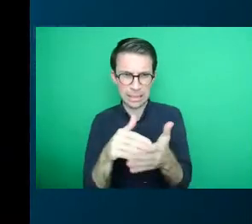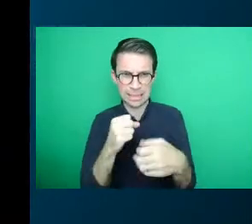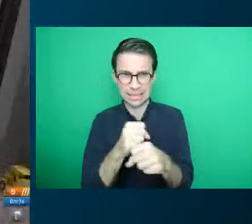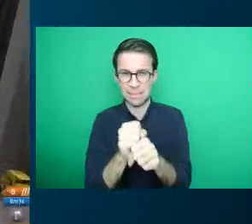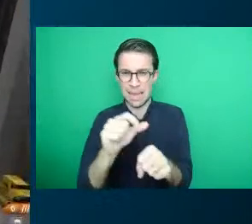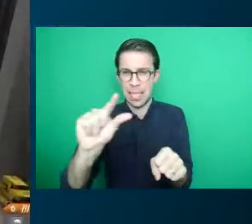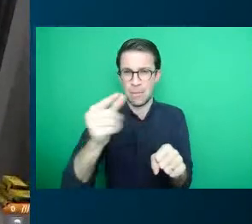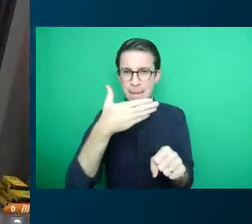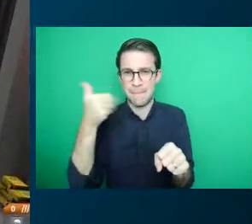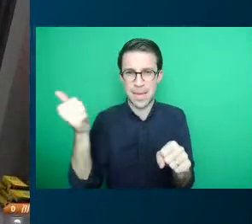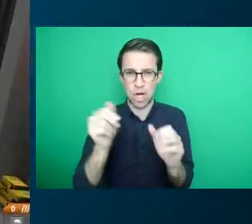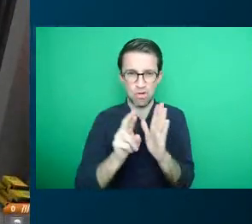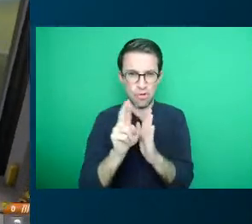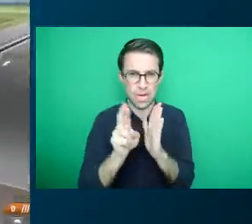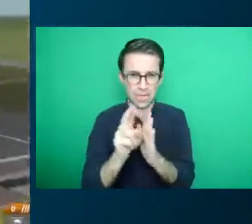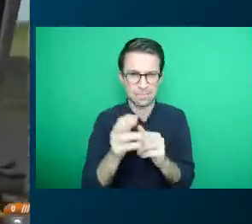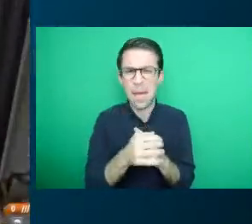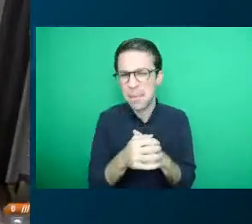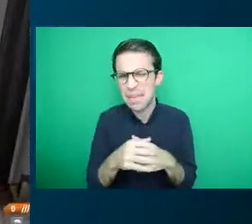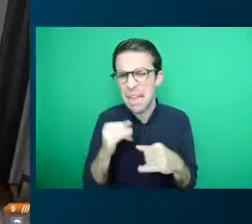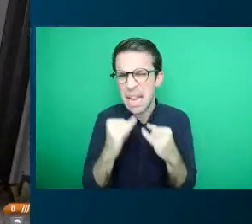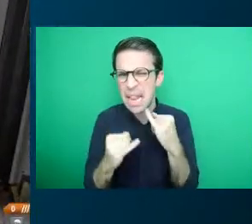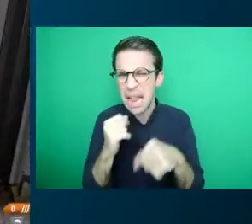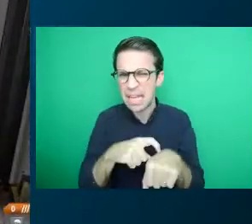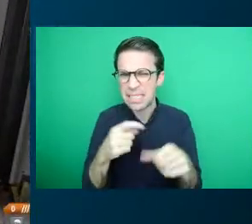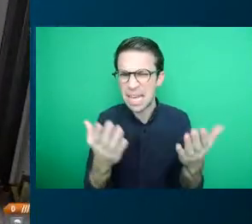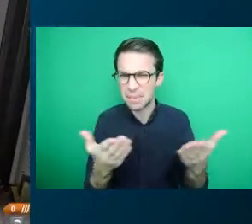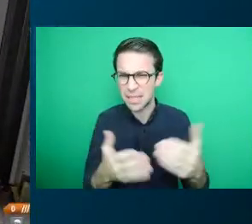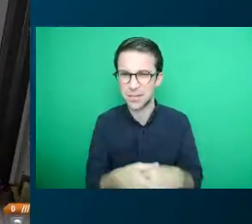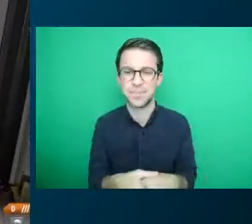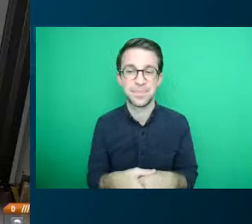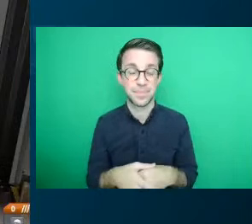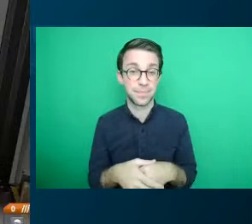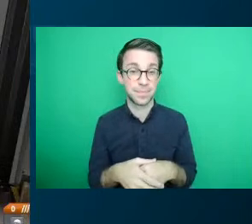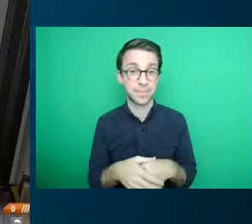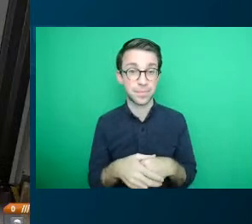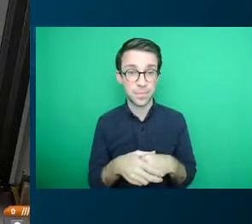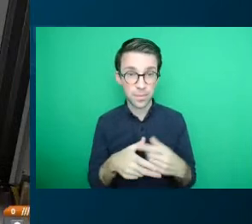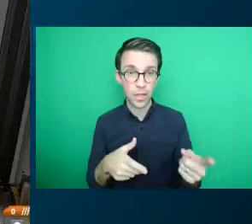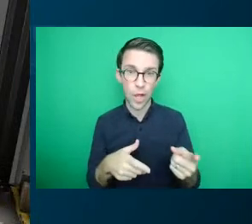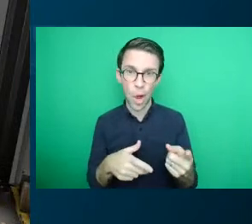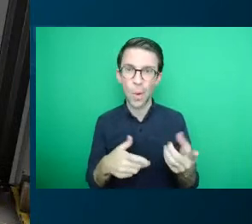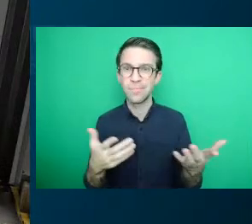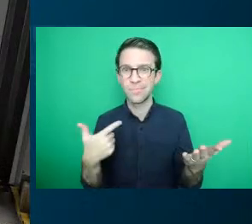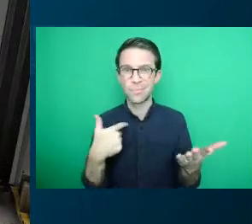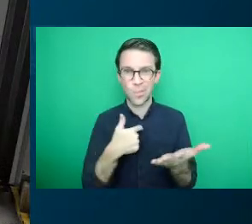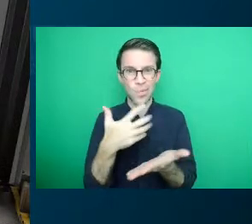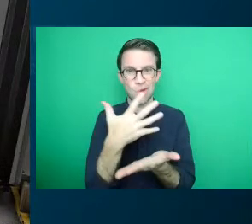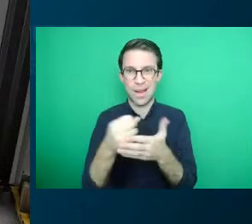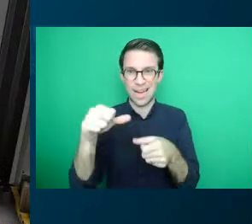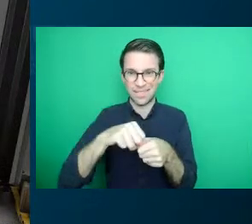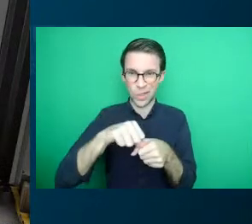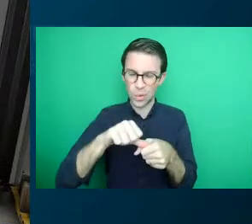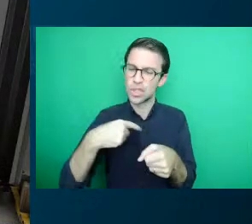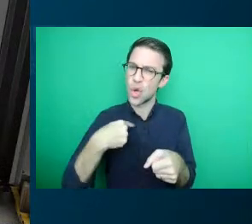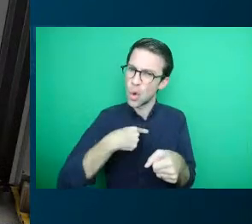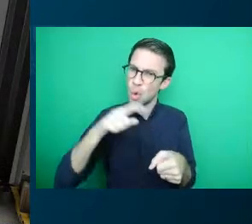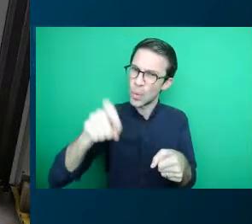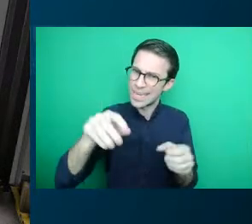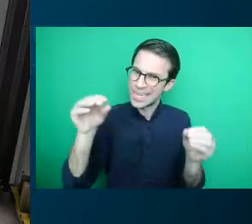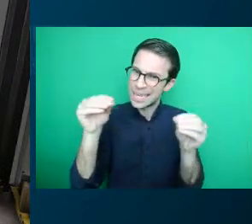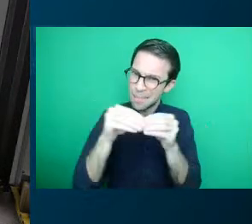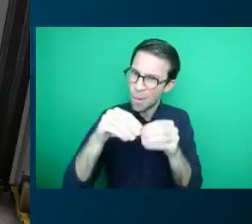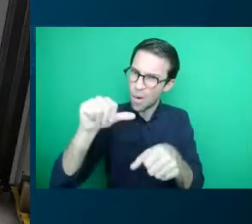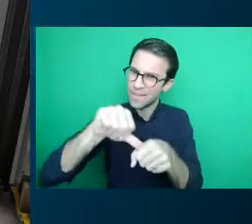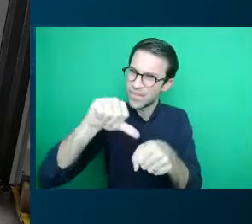vehicle assembly building, maybe one last time. So that time we ran out of fuel. We need to add more fuel to our rocket. I'm just going to put the engine